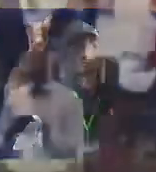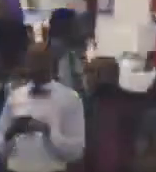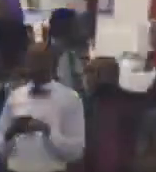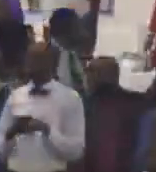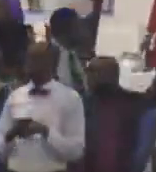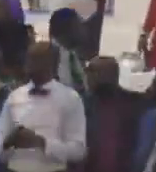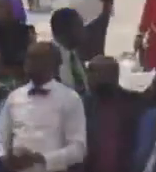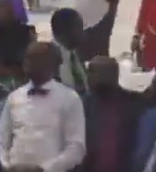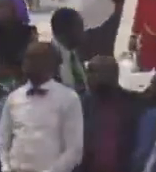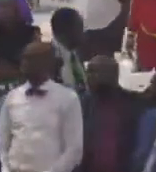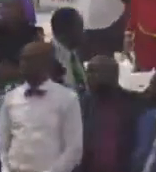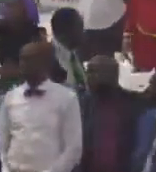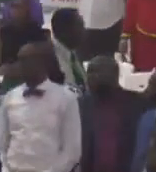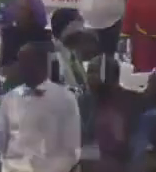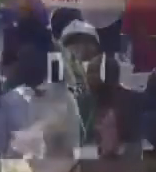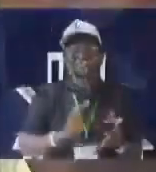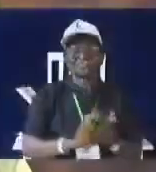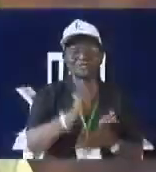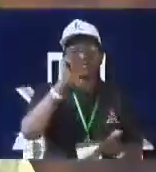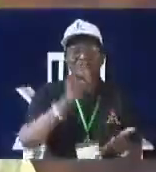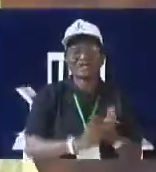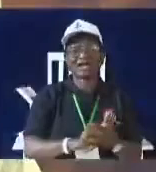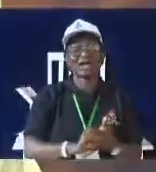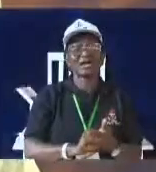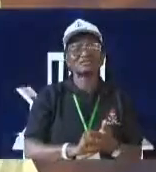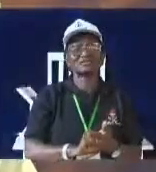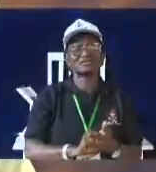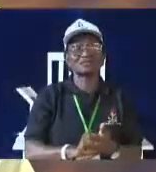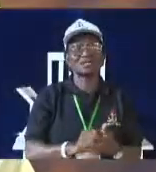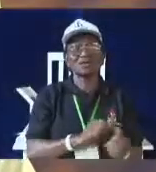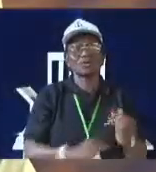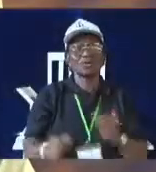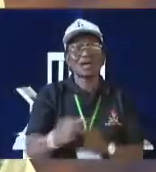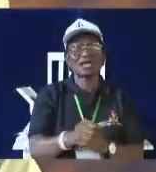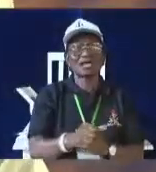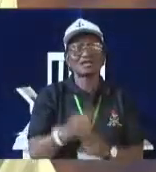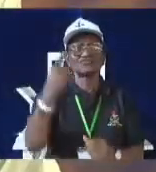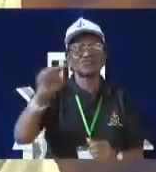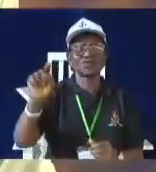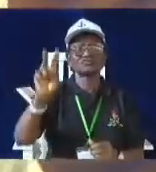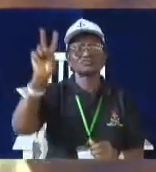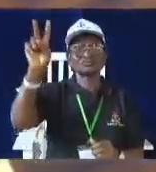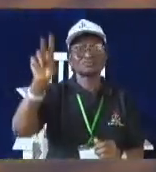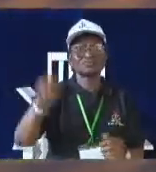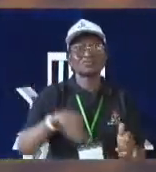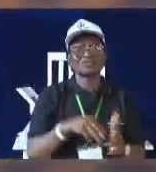Well, if you believe that it is done, then go ahead for 2 minutes, praise the